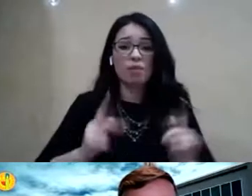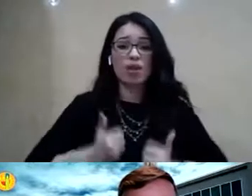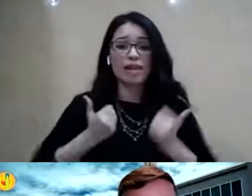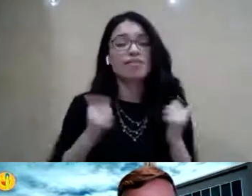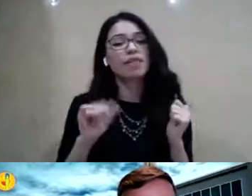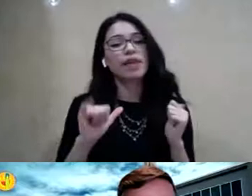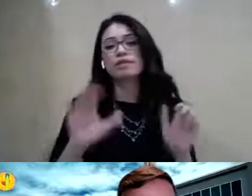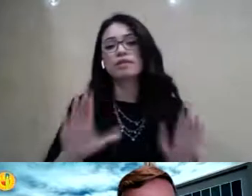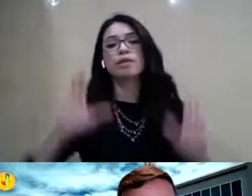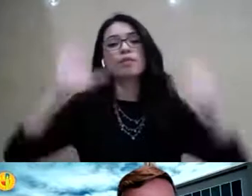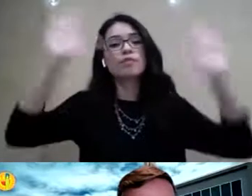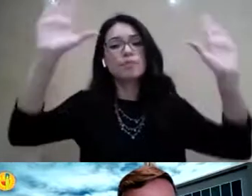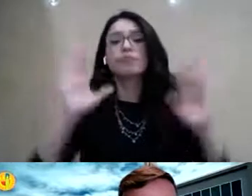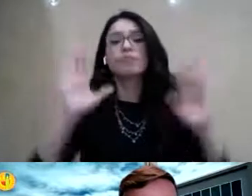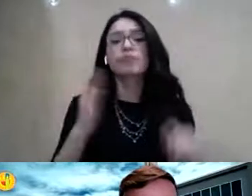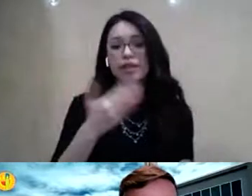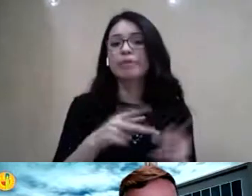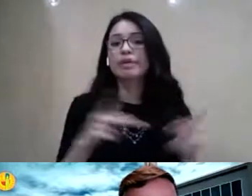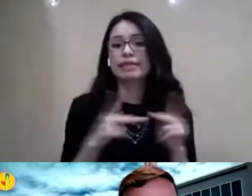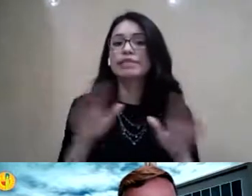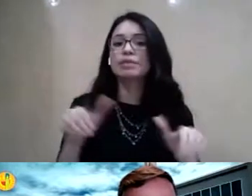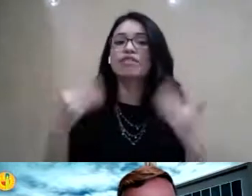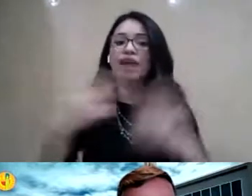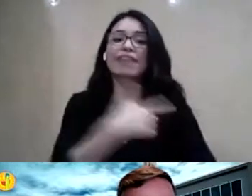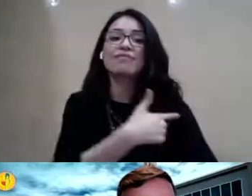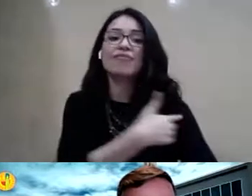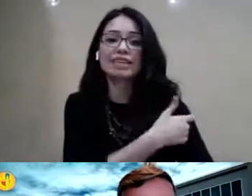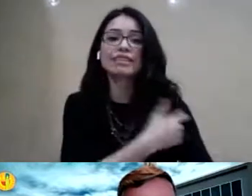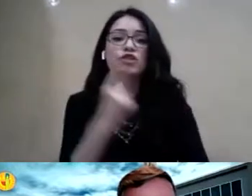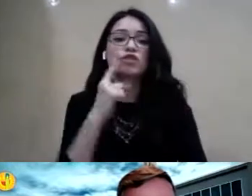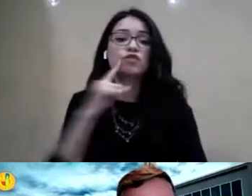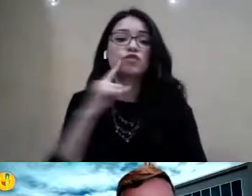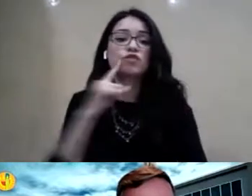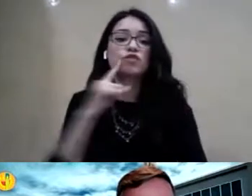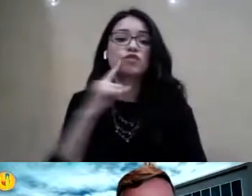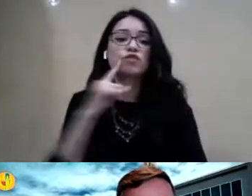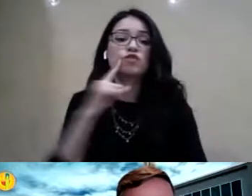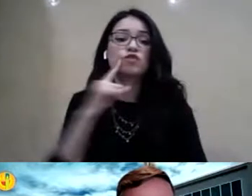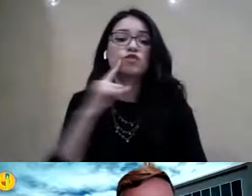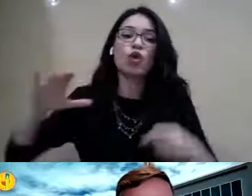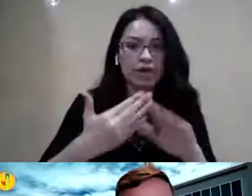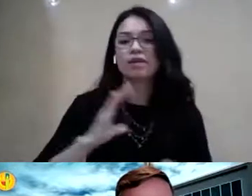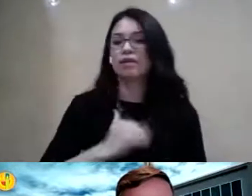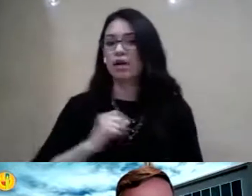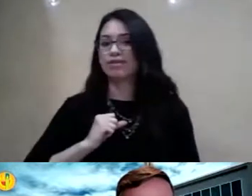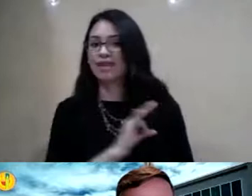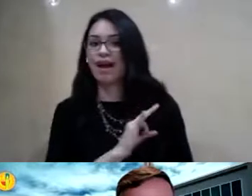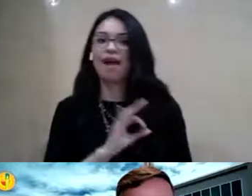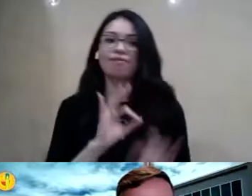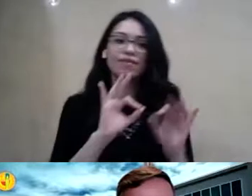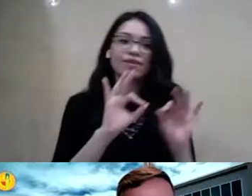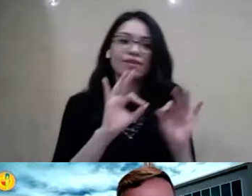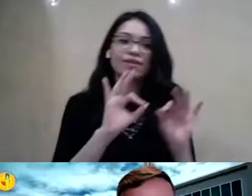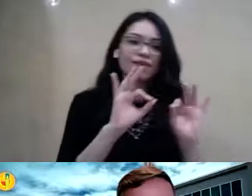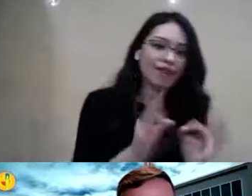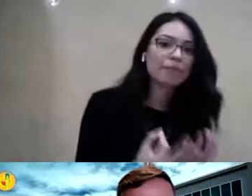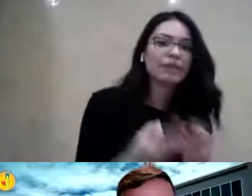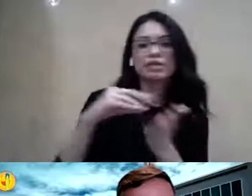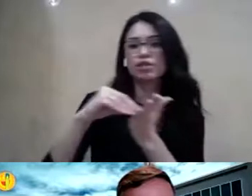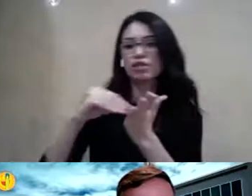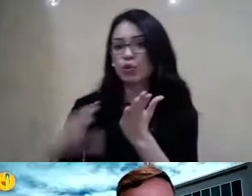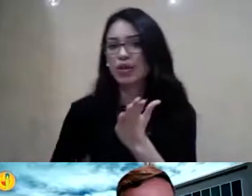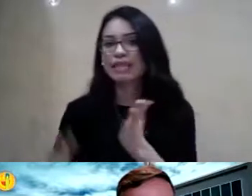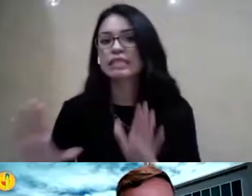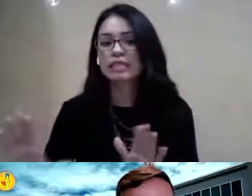vaccinations to all in the community, to our staff, to our students, to the families we serve, and no different than was done with the polio vaccine. So as